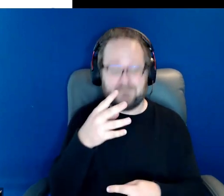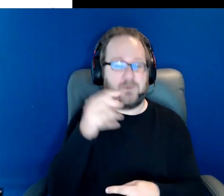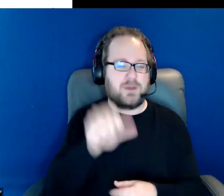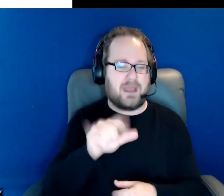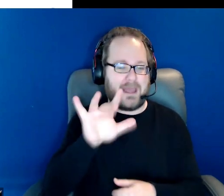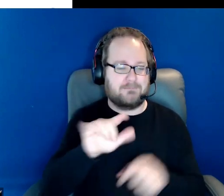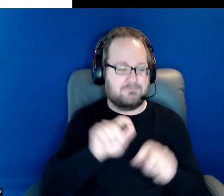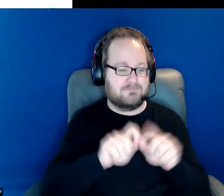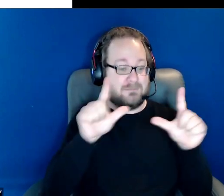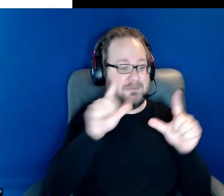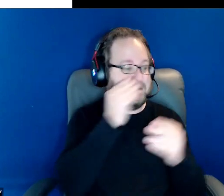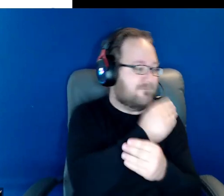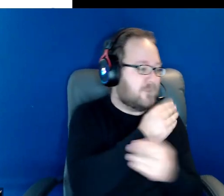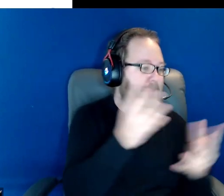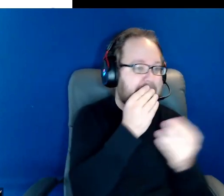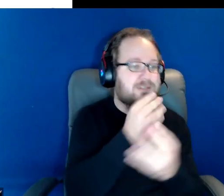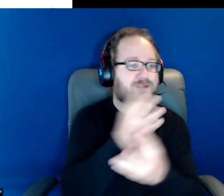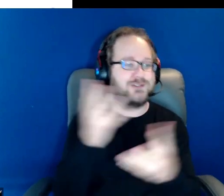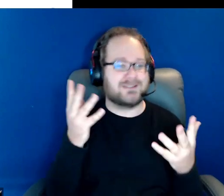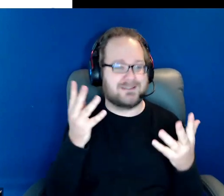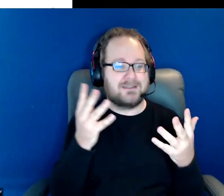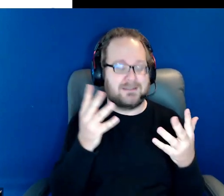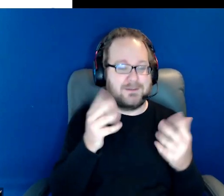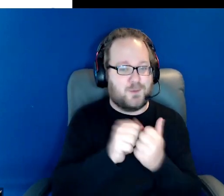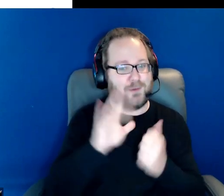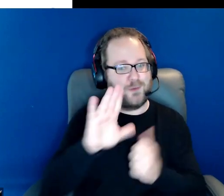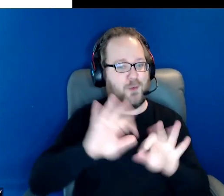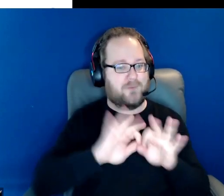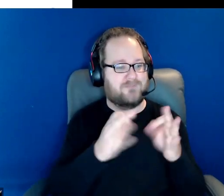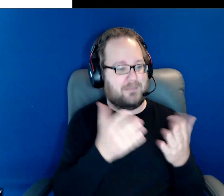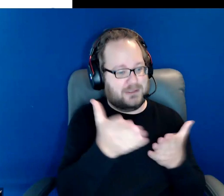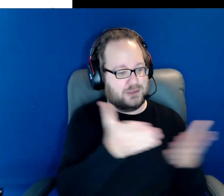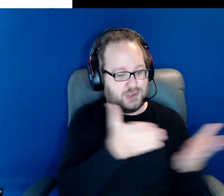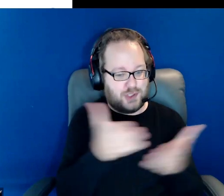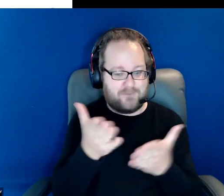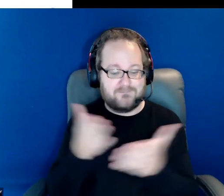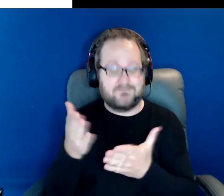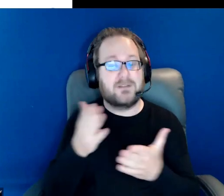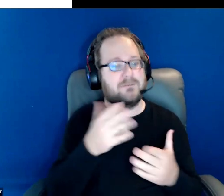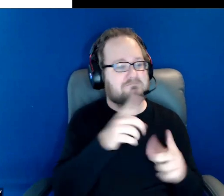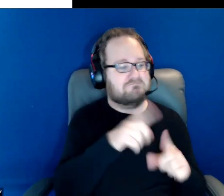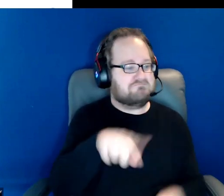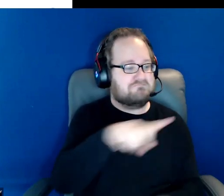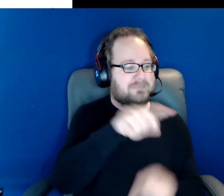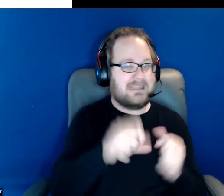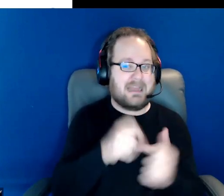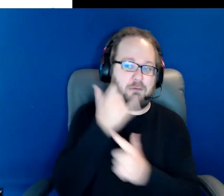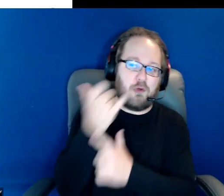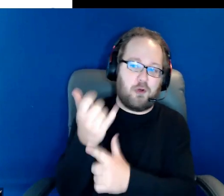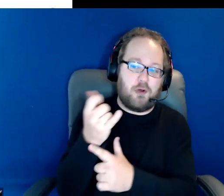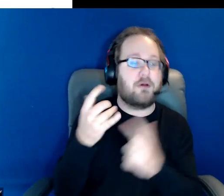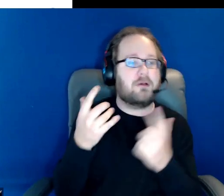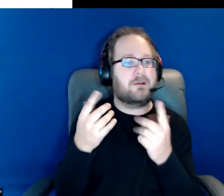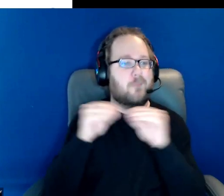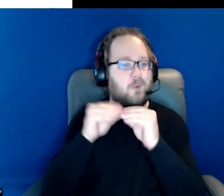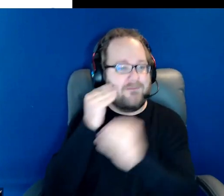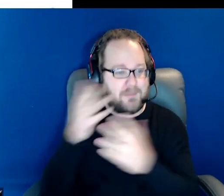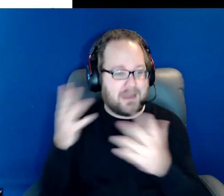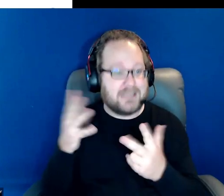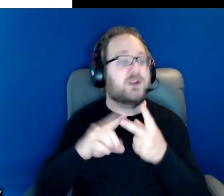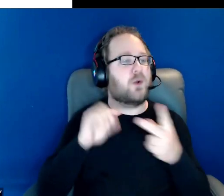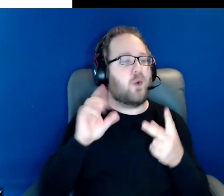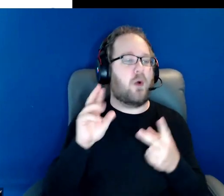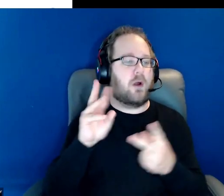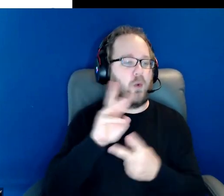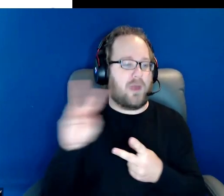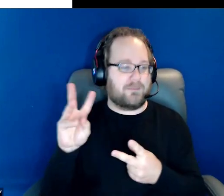serve, households can also have a phone to call in and seek additional assistance. And then again, that eligibility tool where they can know where